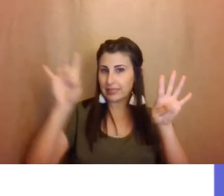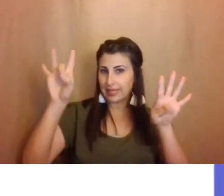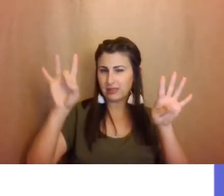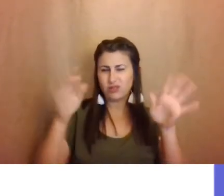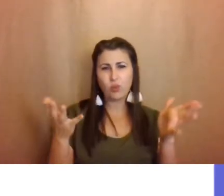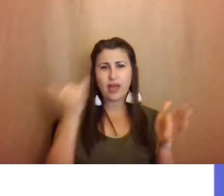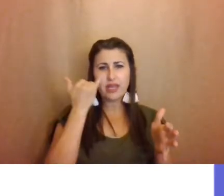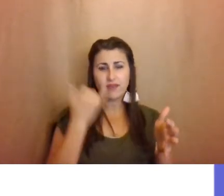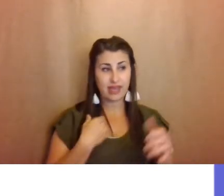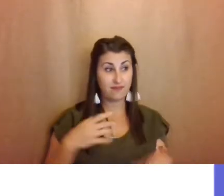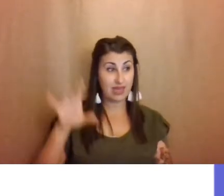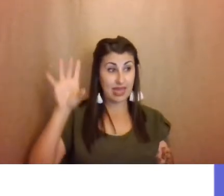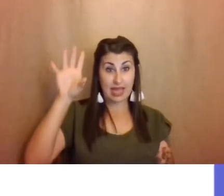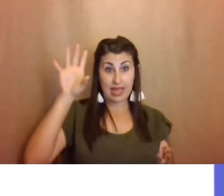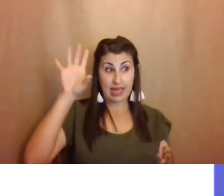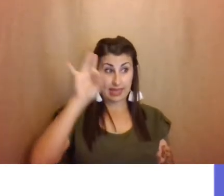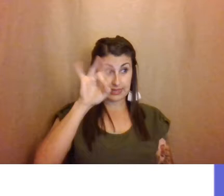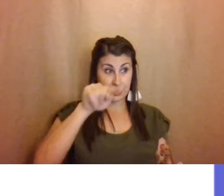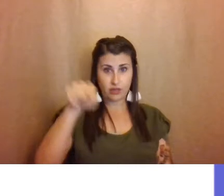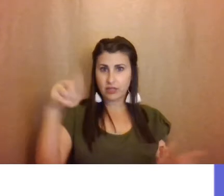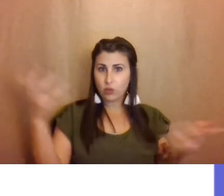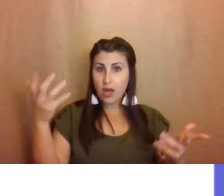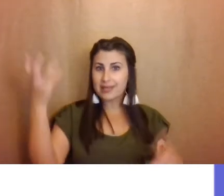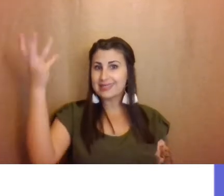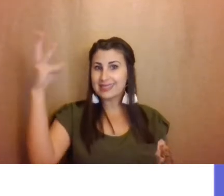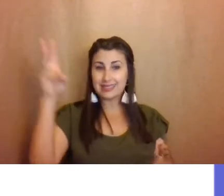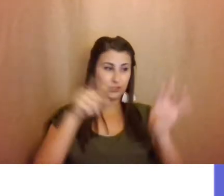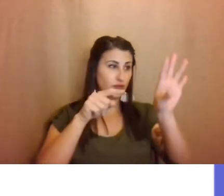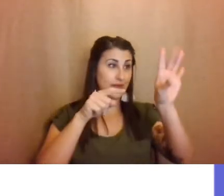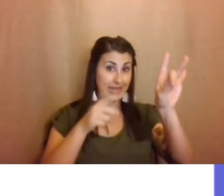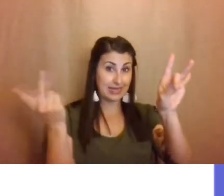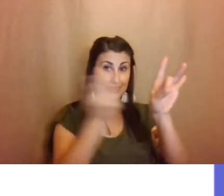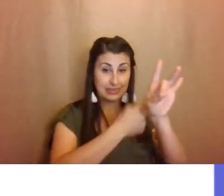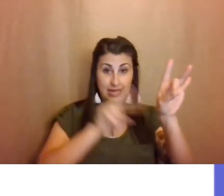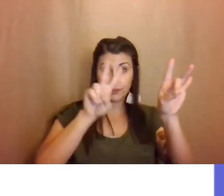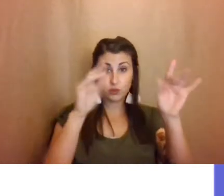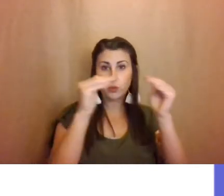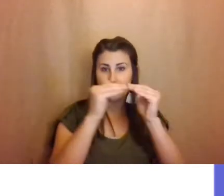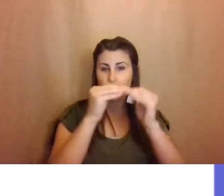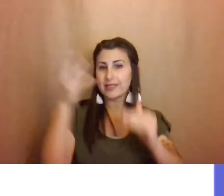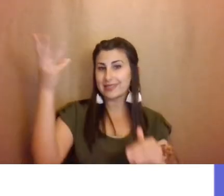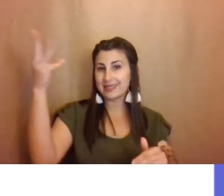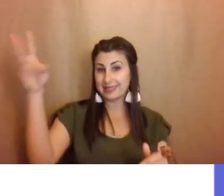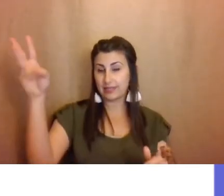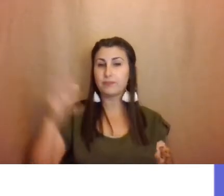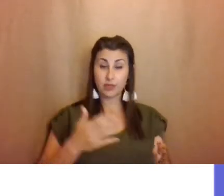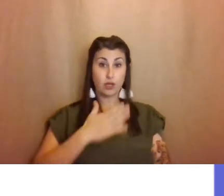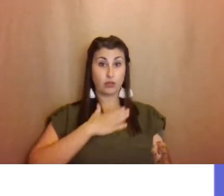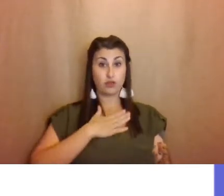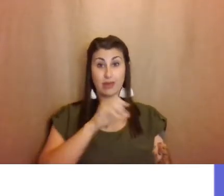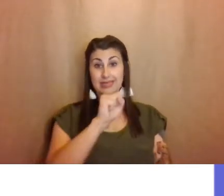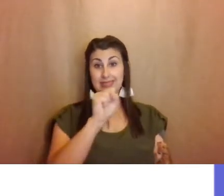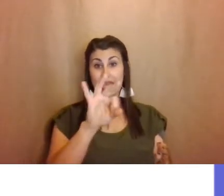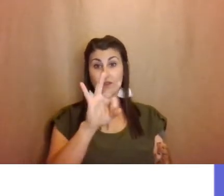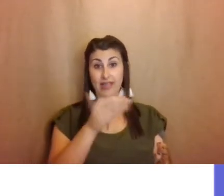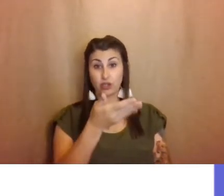2. So what about if I have 8 here, what will this one be? 16. Okay, so my scale